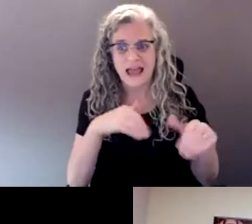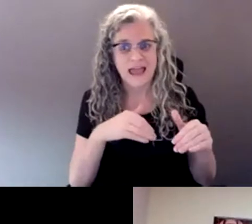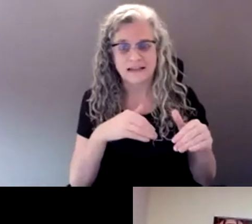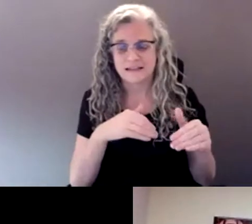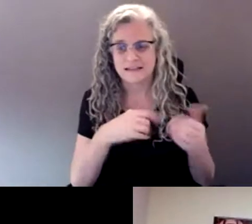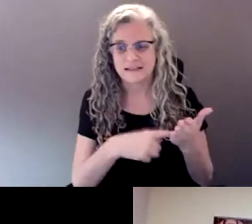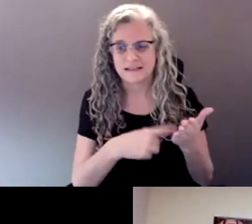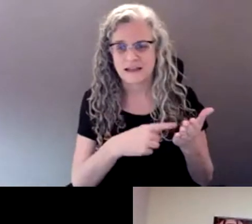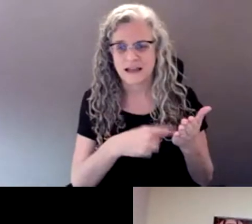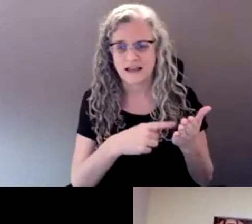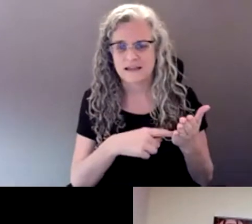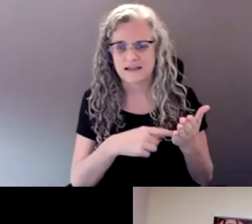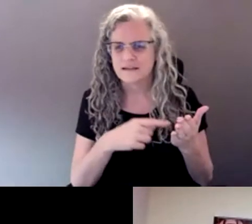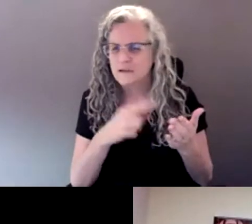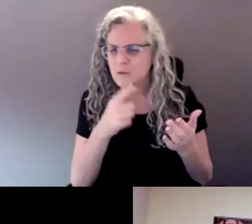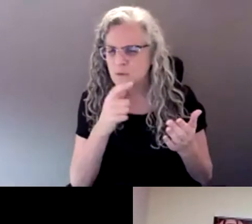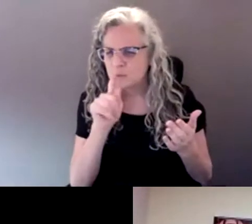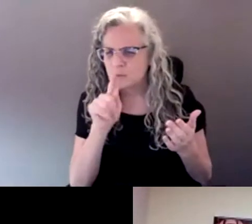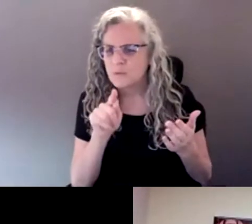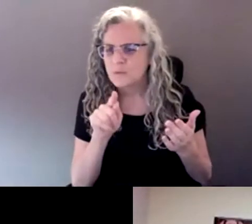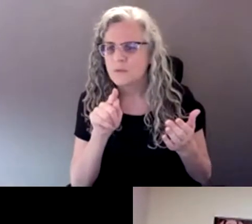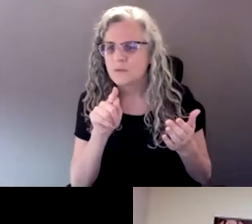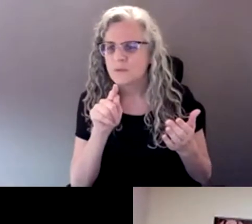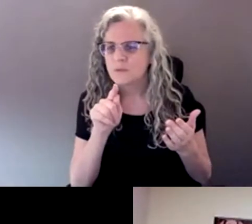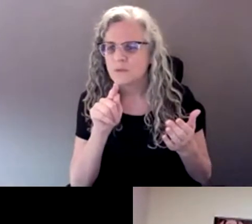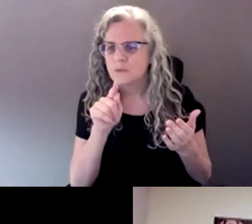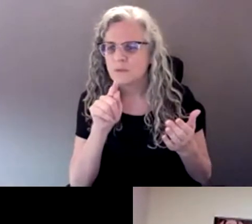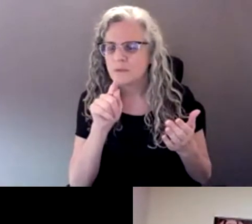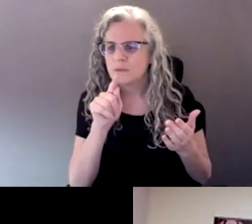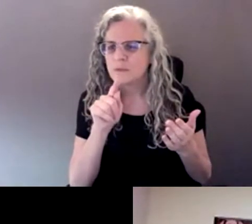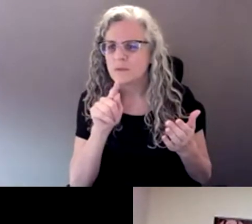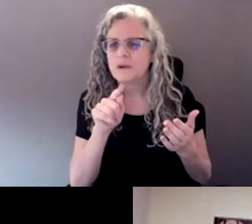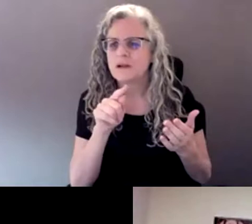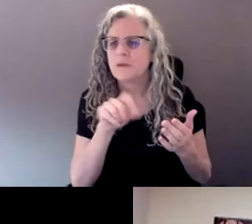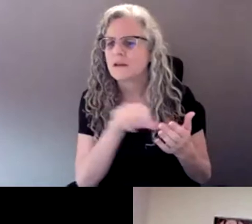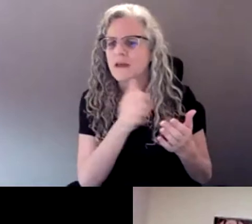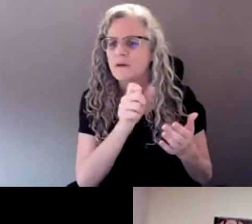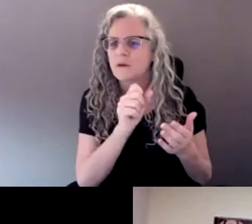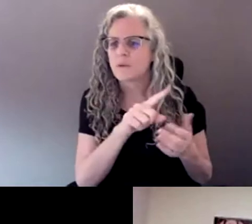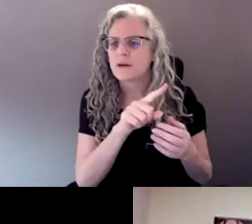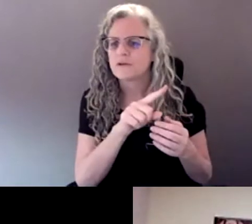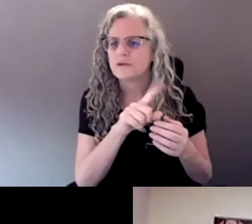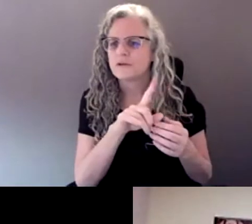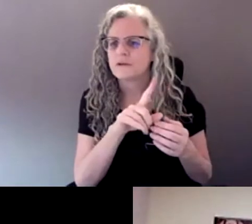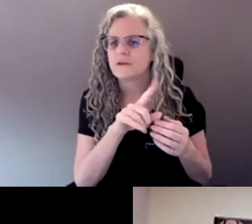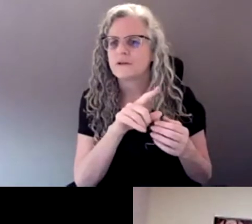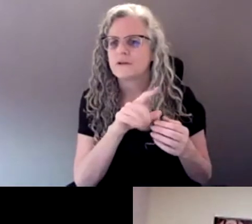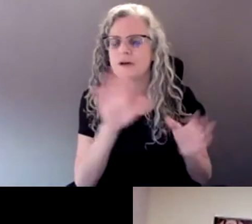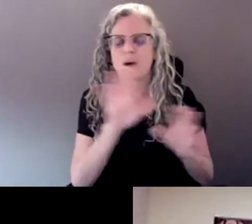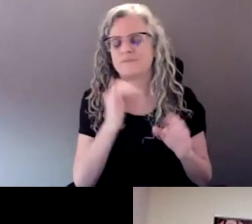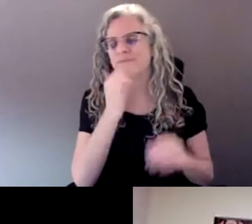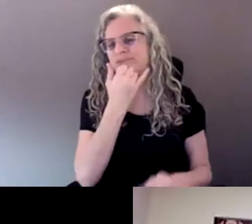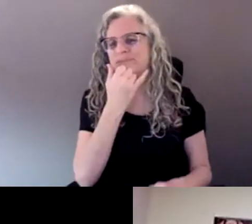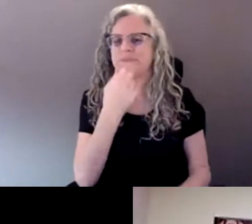I think it was Fichte. I have to find it now. But I believe there was a question about, not Nietzsche, Hegel, Kant's